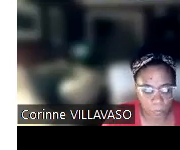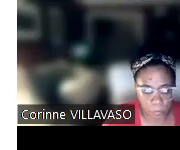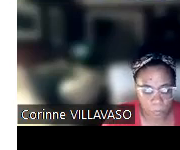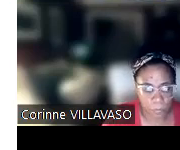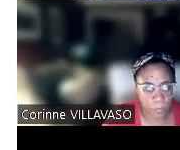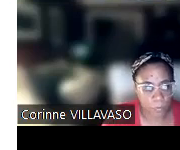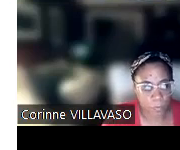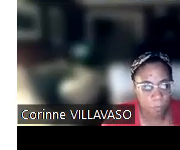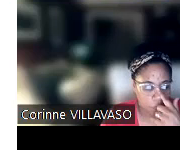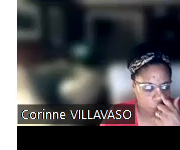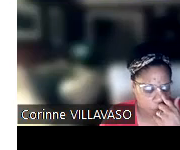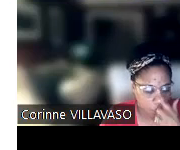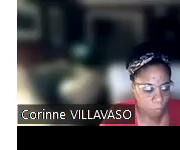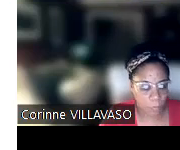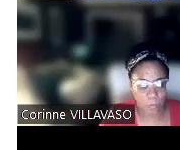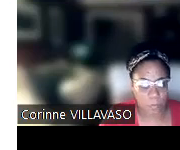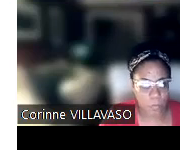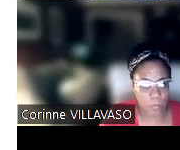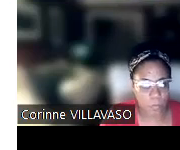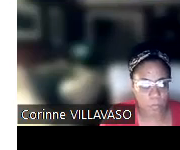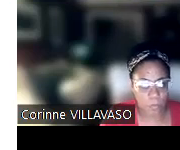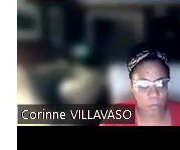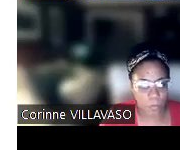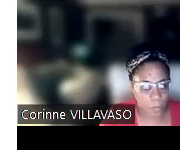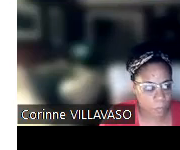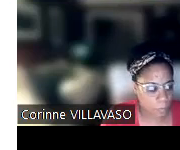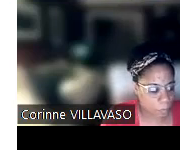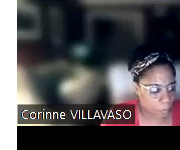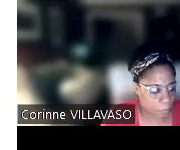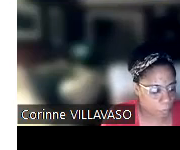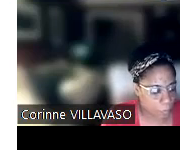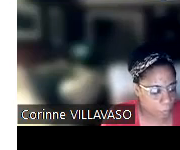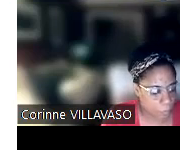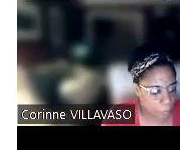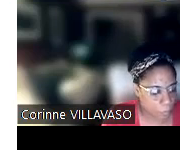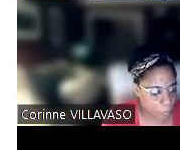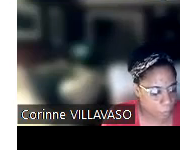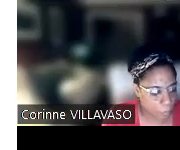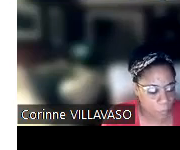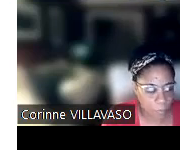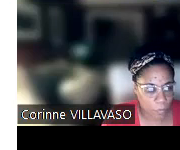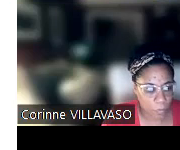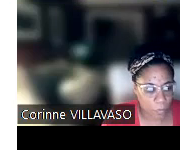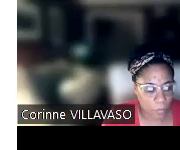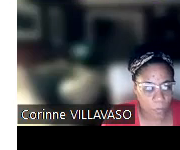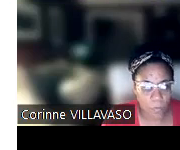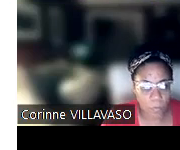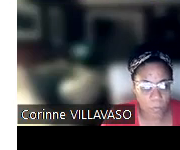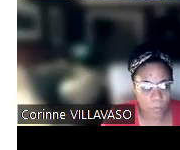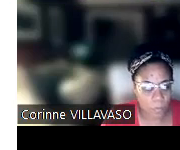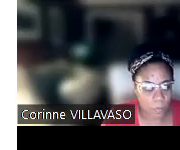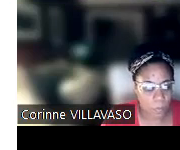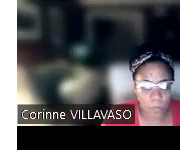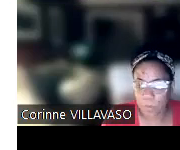than heard the original complaint, except in cases in which the basis for the appeal is a discovery of new information. In either